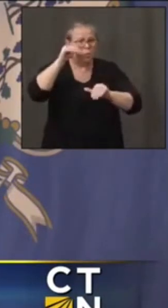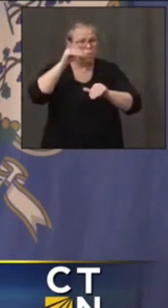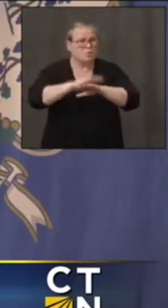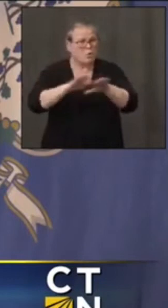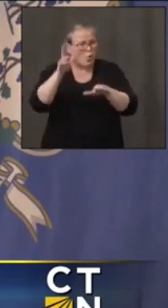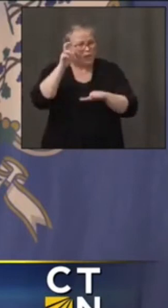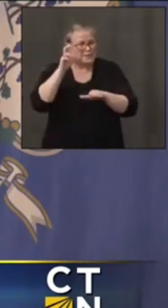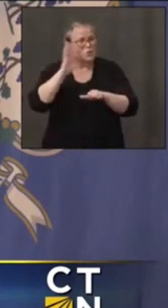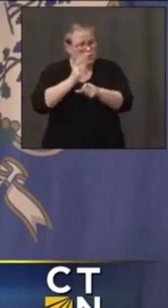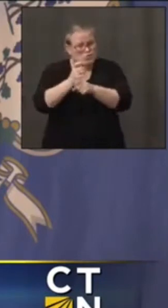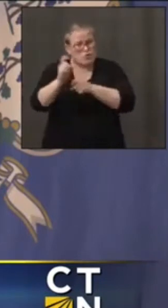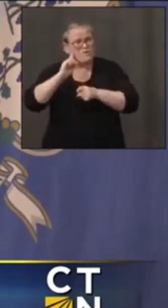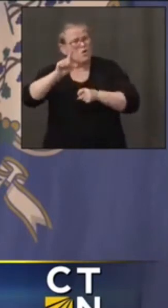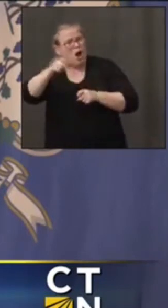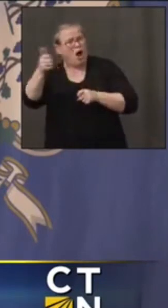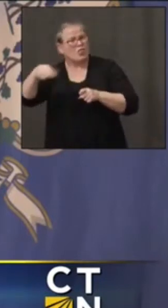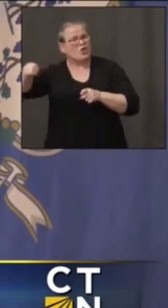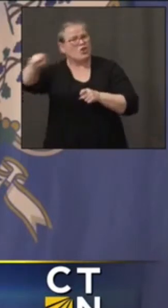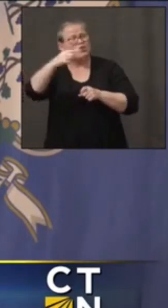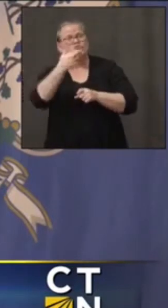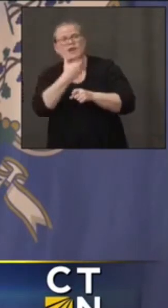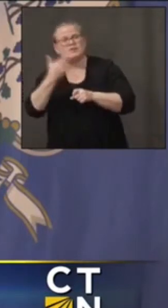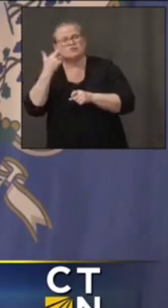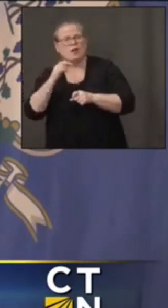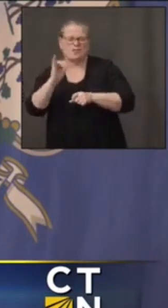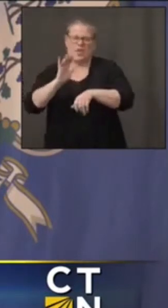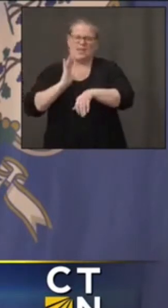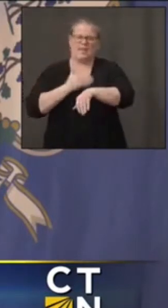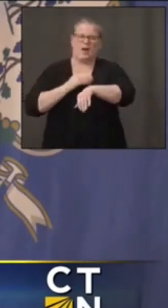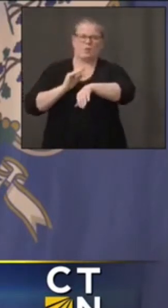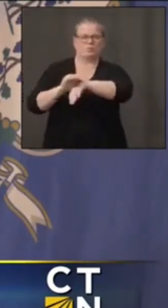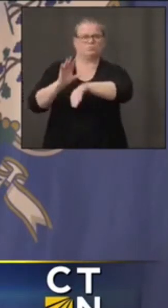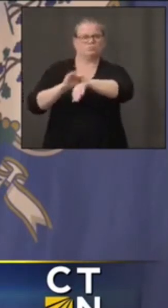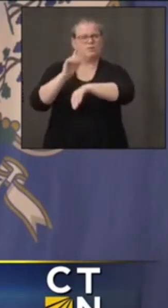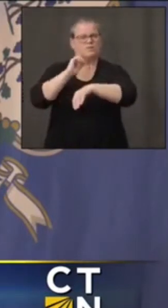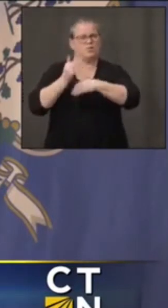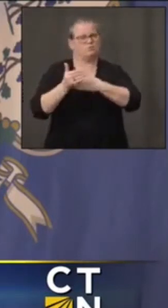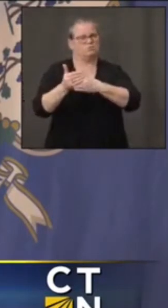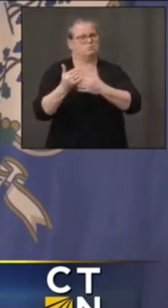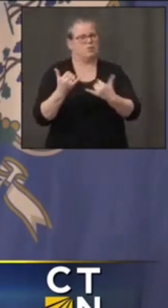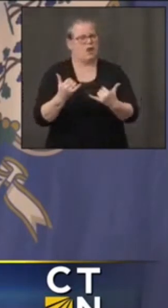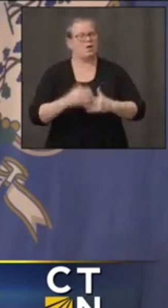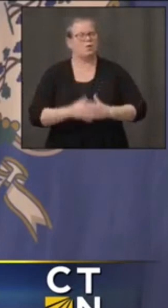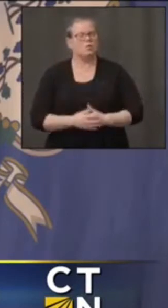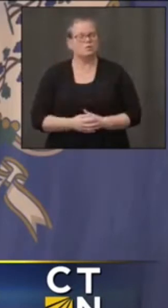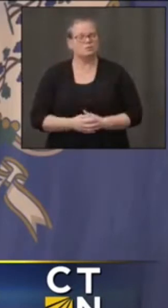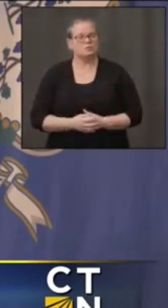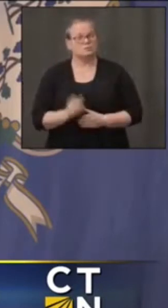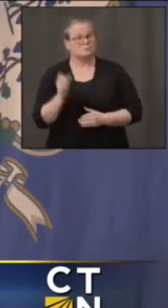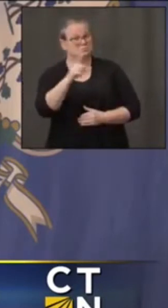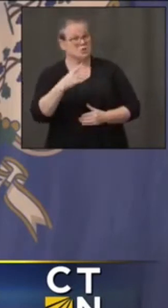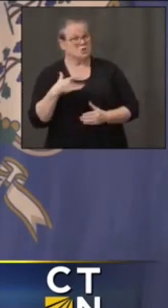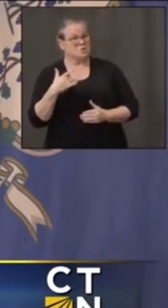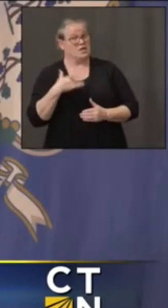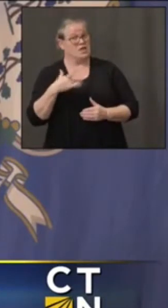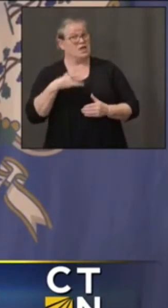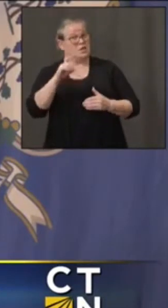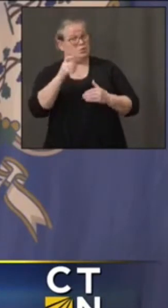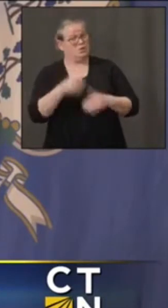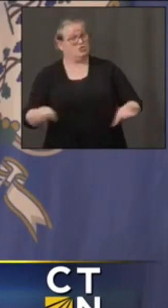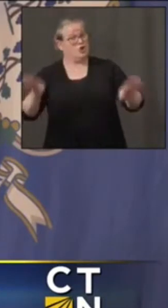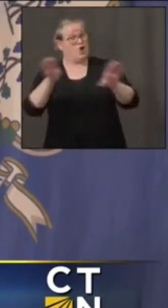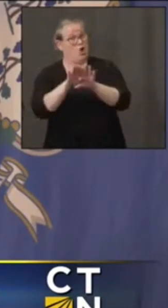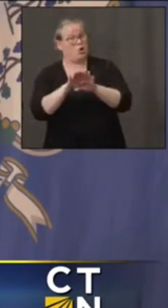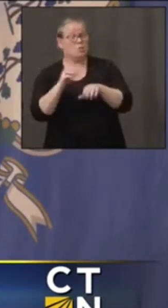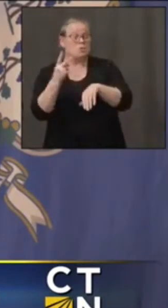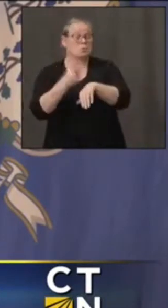think that's our guidance for the near term. Do you think that a closure should be longer than a couple of days